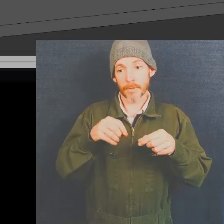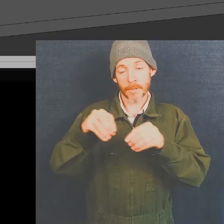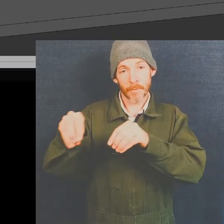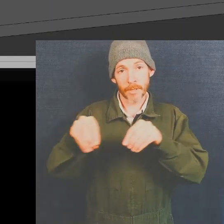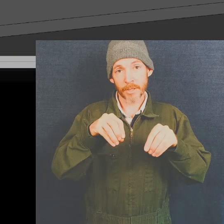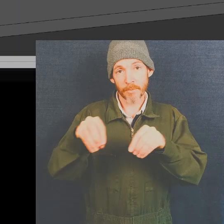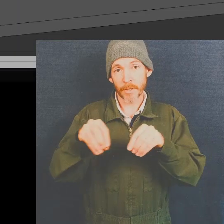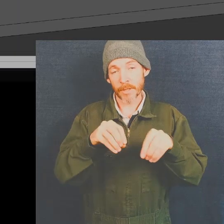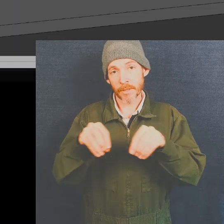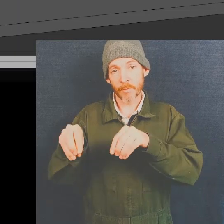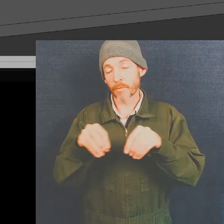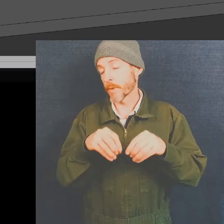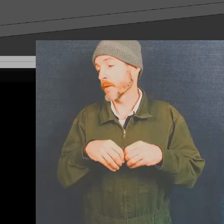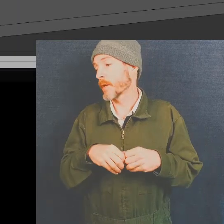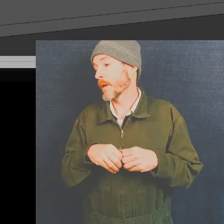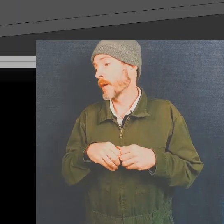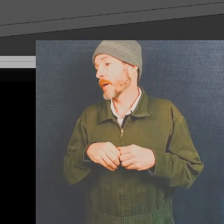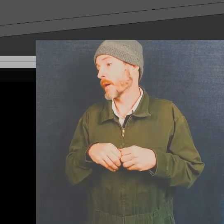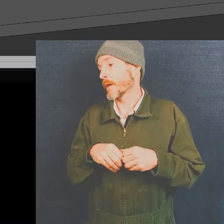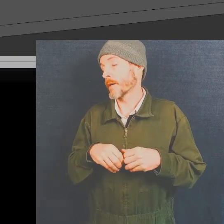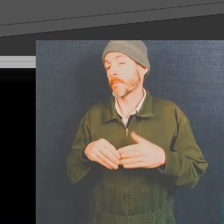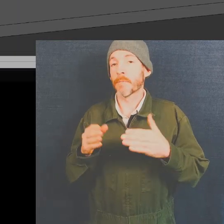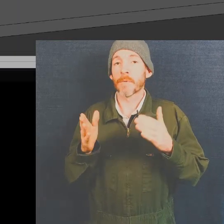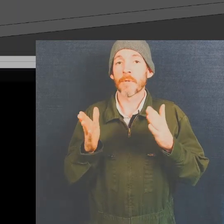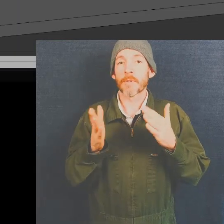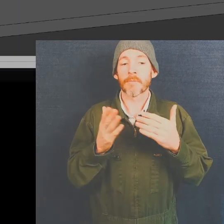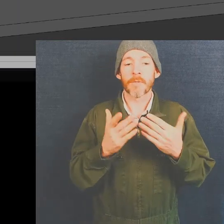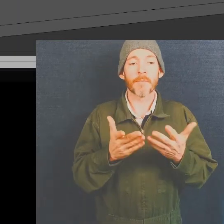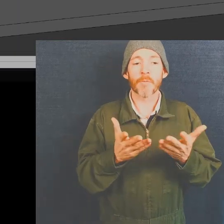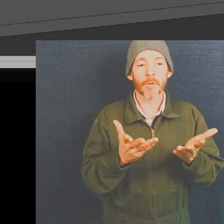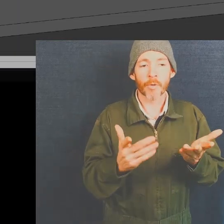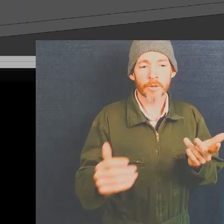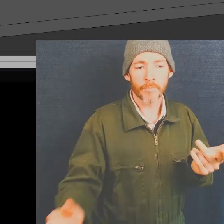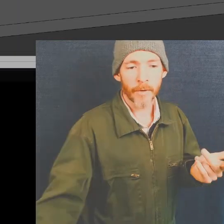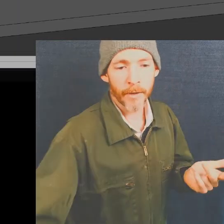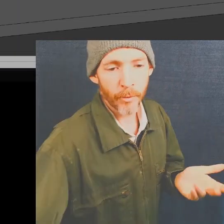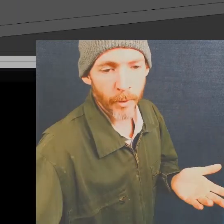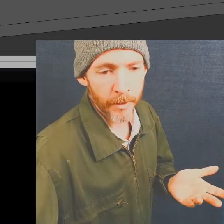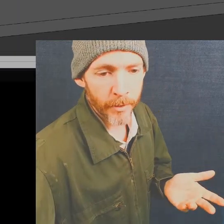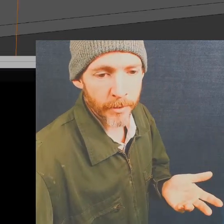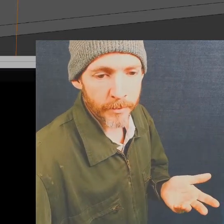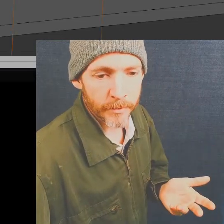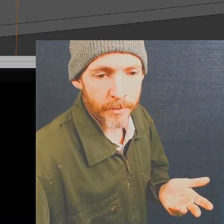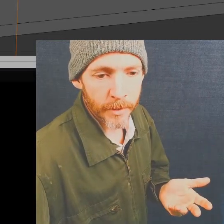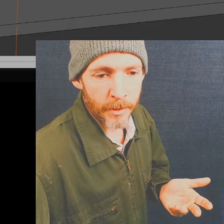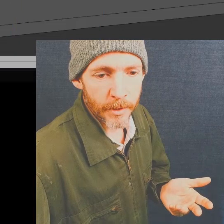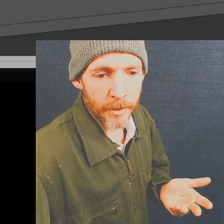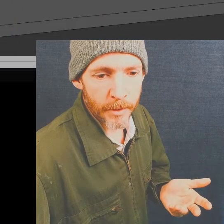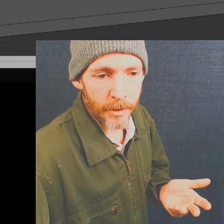some adjustability, some movement. Give me 1.25 or whatever.